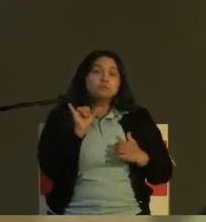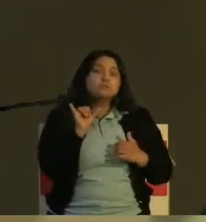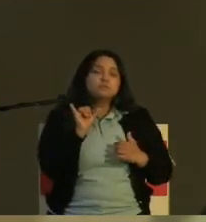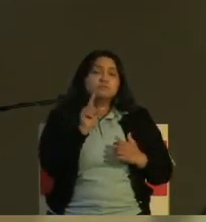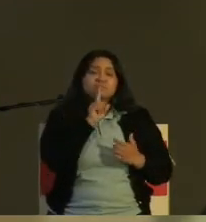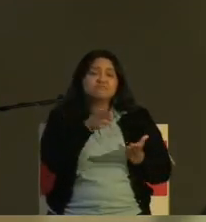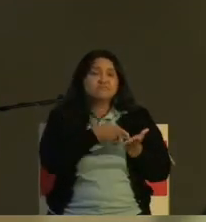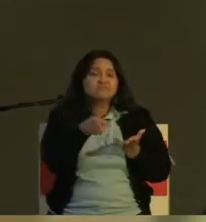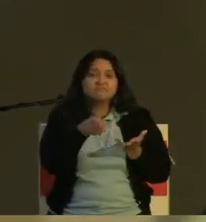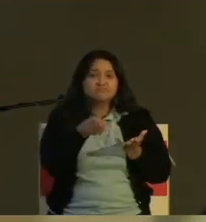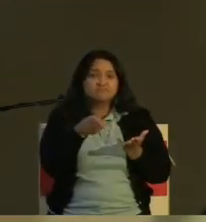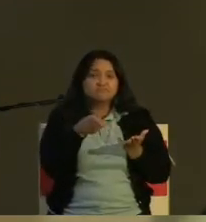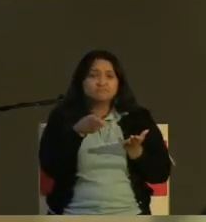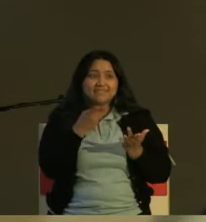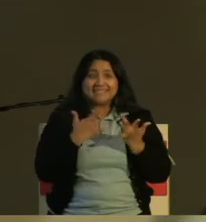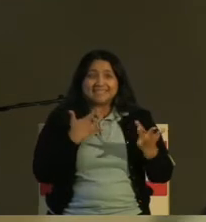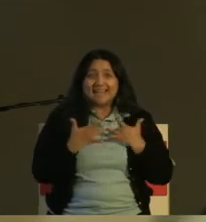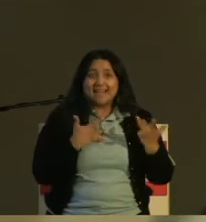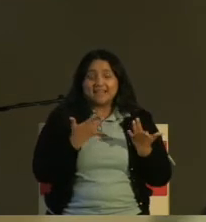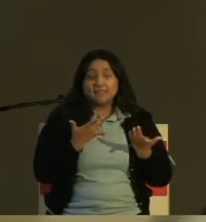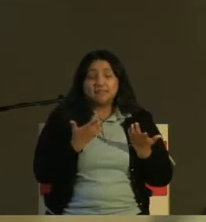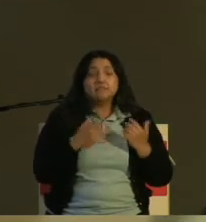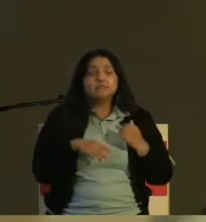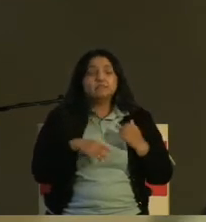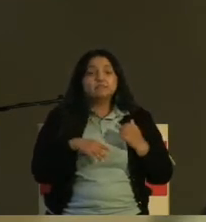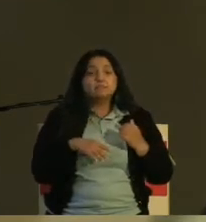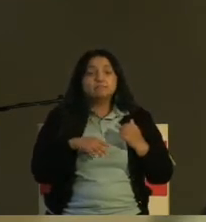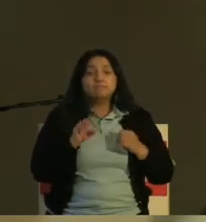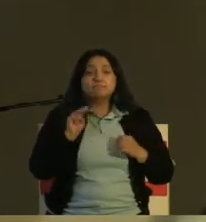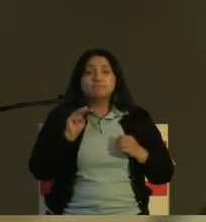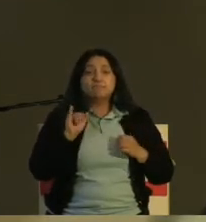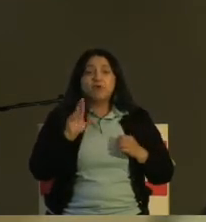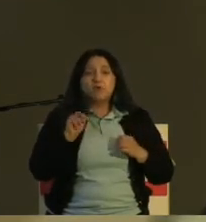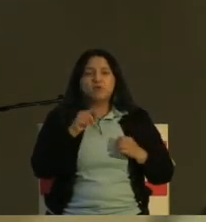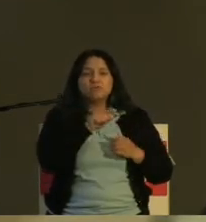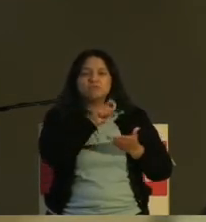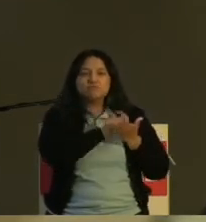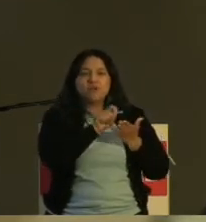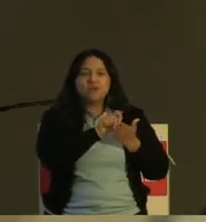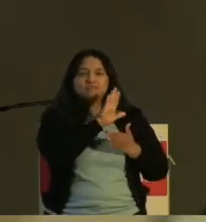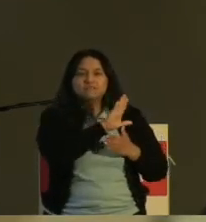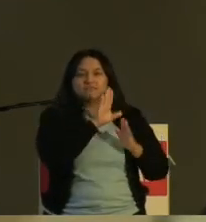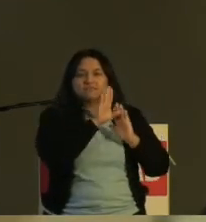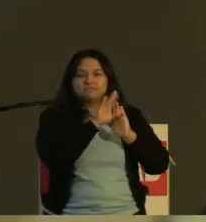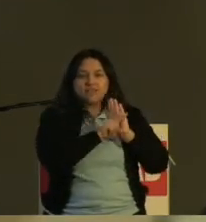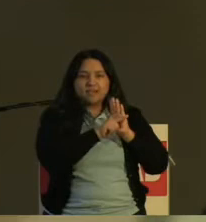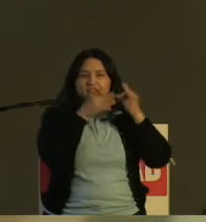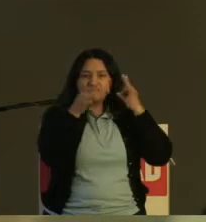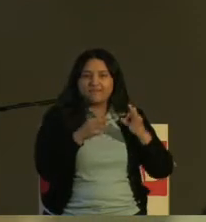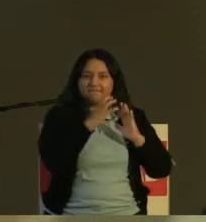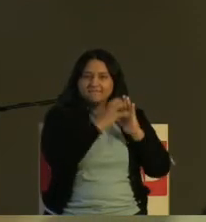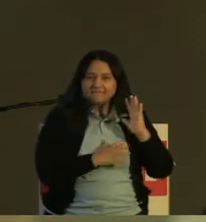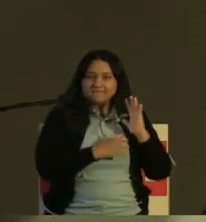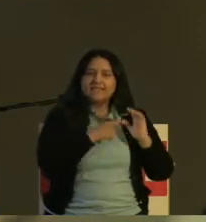frankly, exciting. I mean, I think the idea, you know, Mario writes in his biography of Shiki Nagaoka about how he